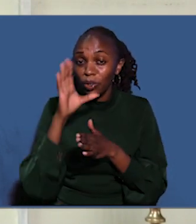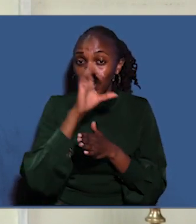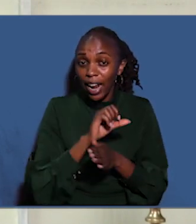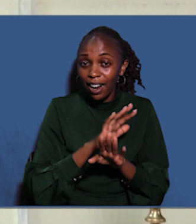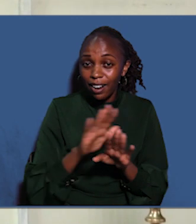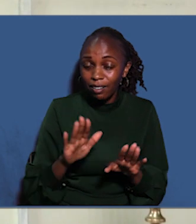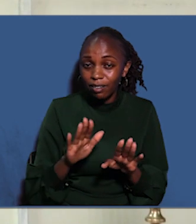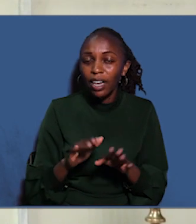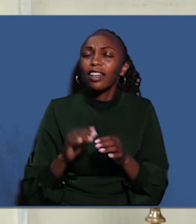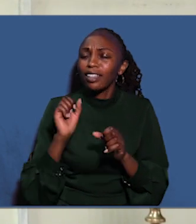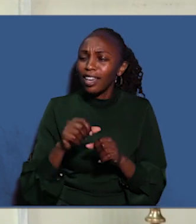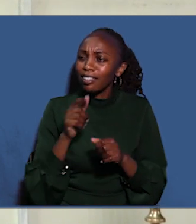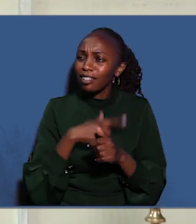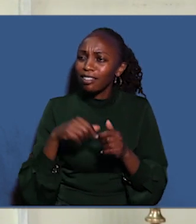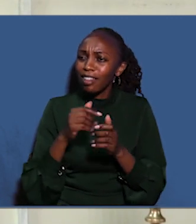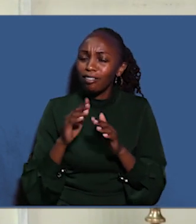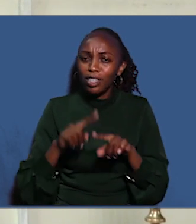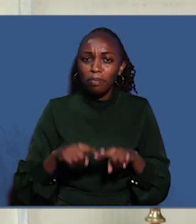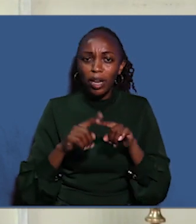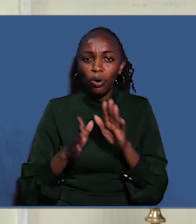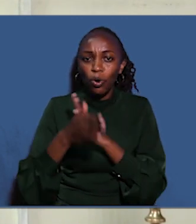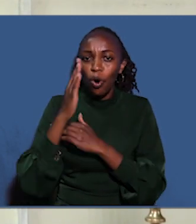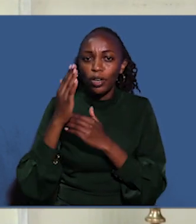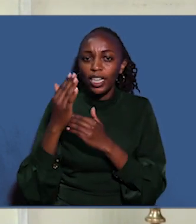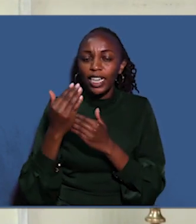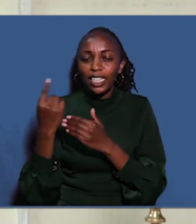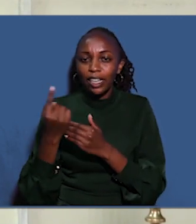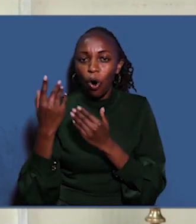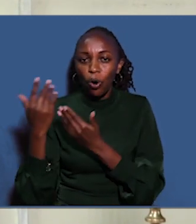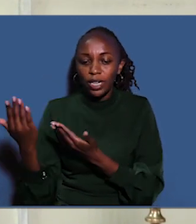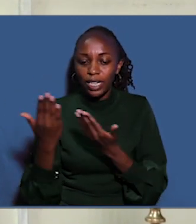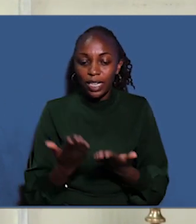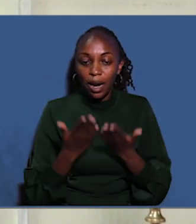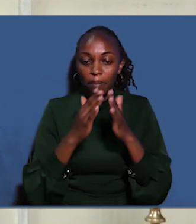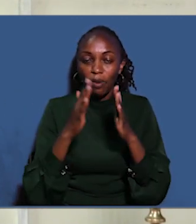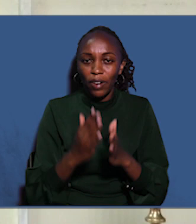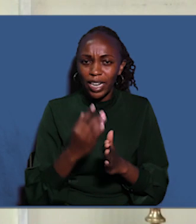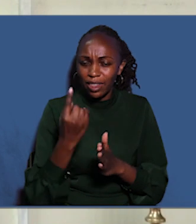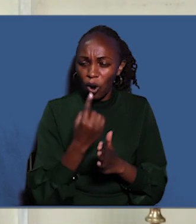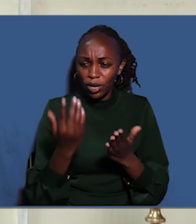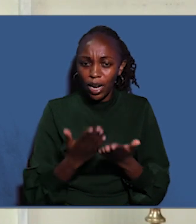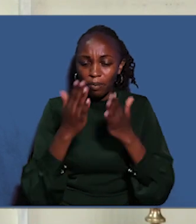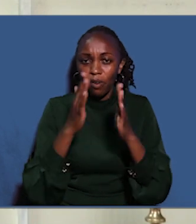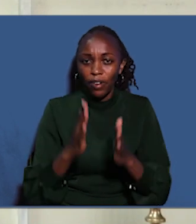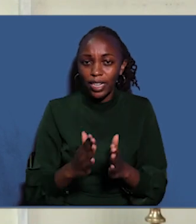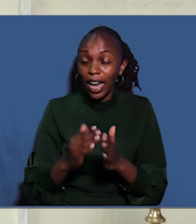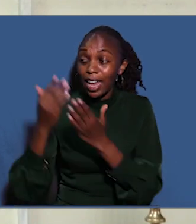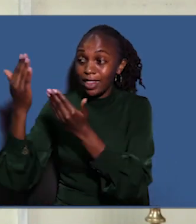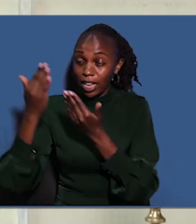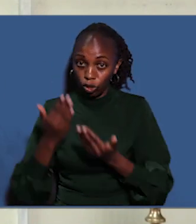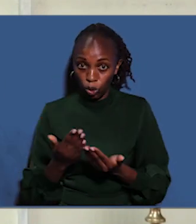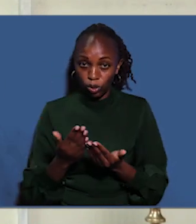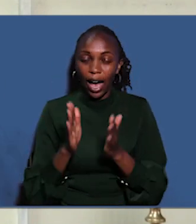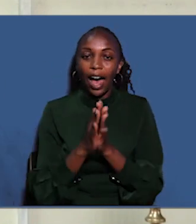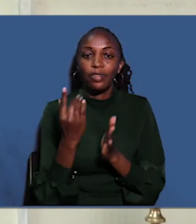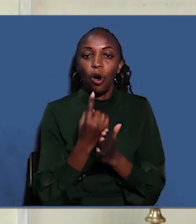anything? Look up to God. He is the source provider. He is the sole provider. Not only the source, but the sole